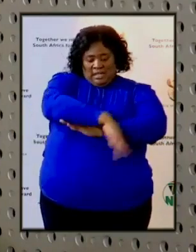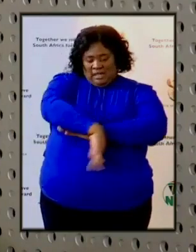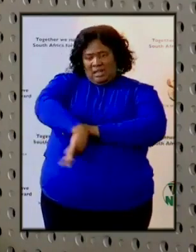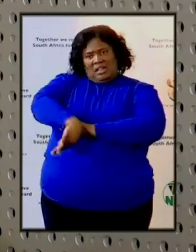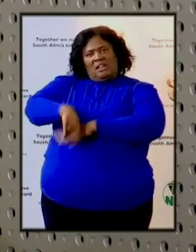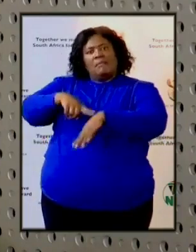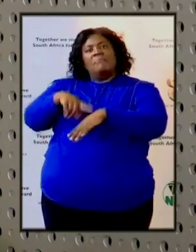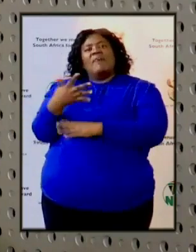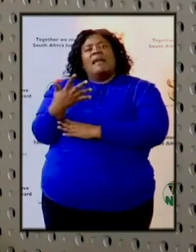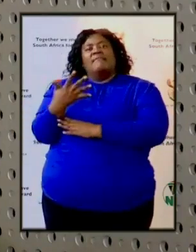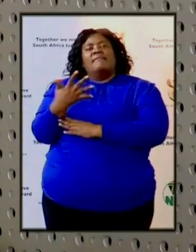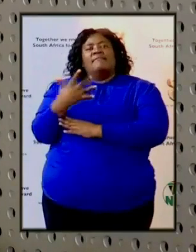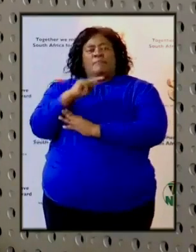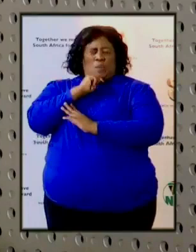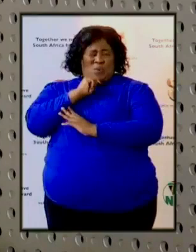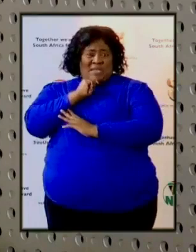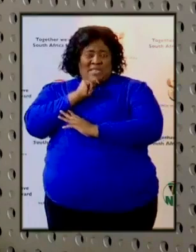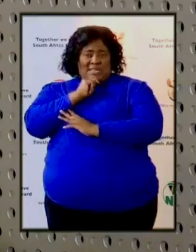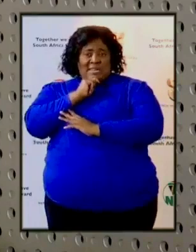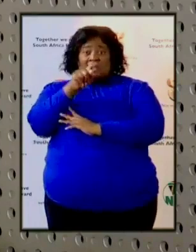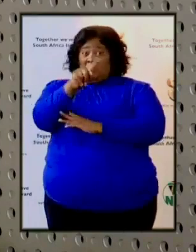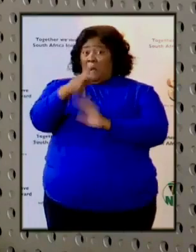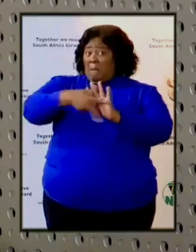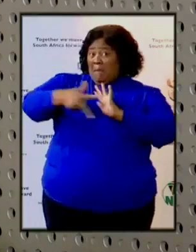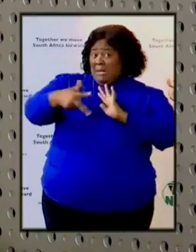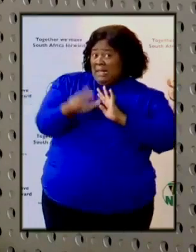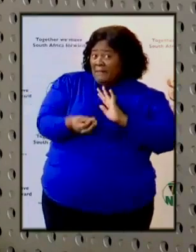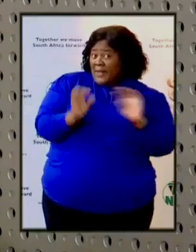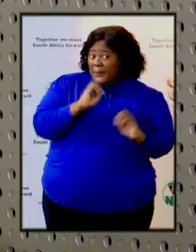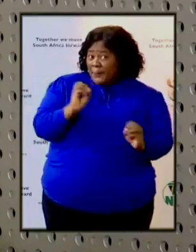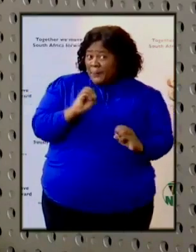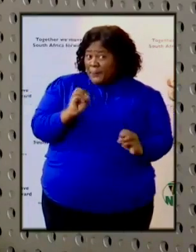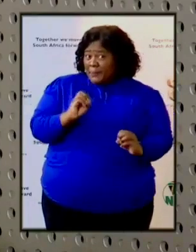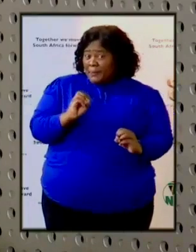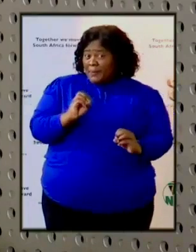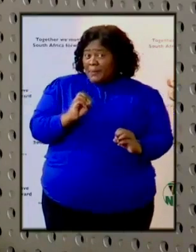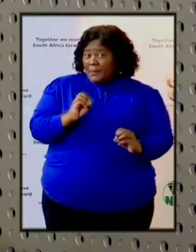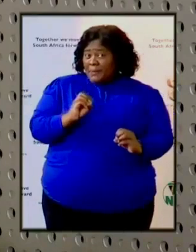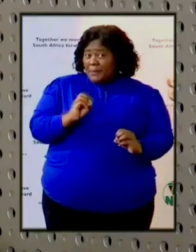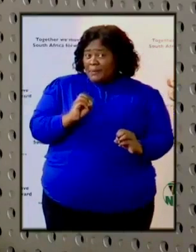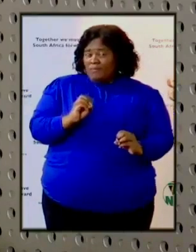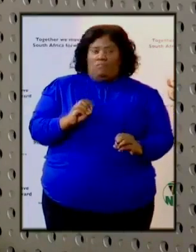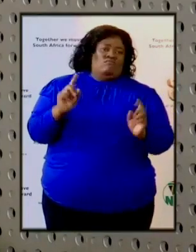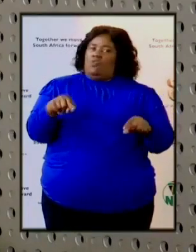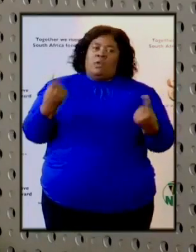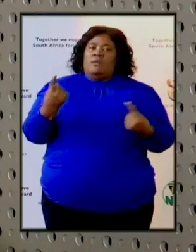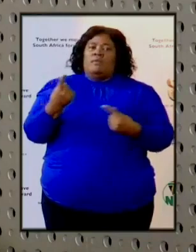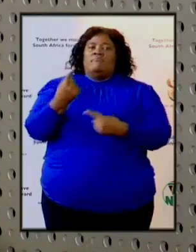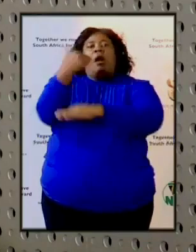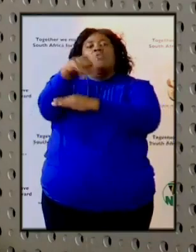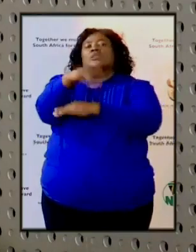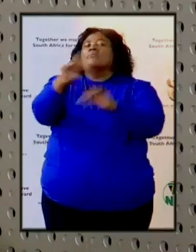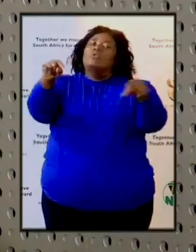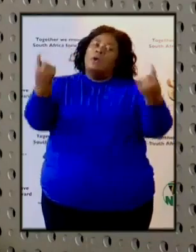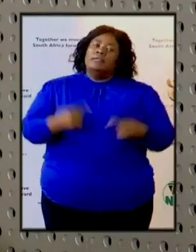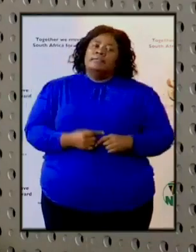if you are not having a permit to be out, you cannot be out. So you have to